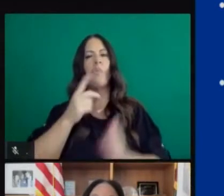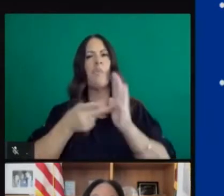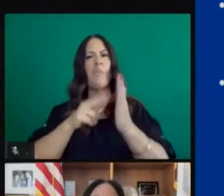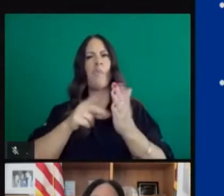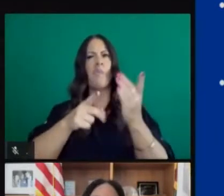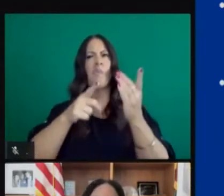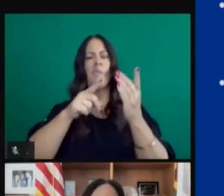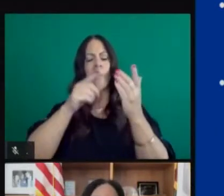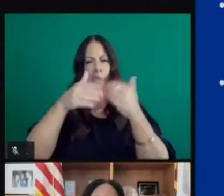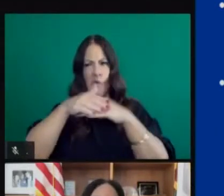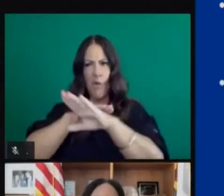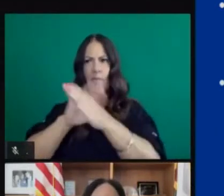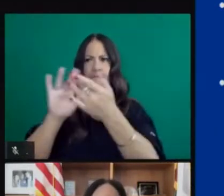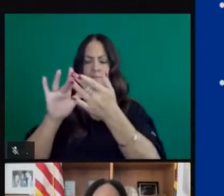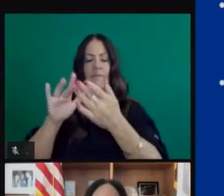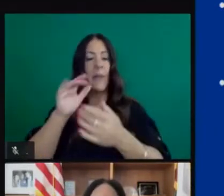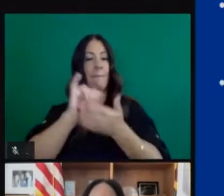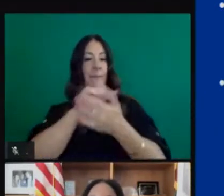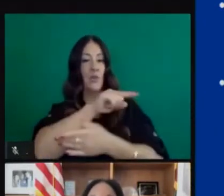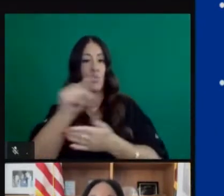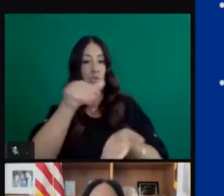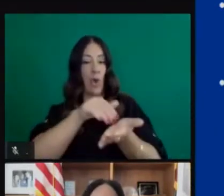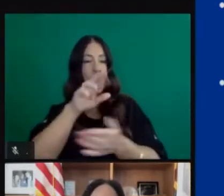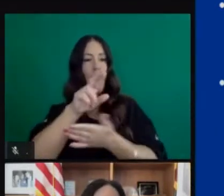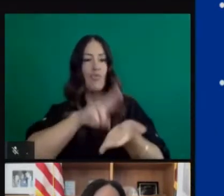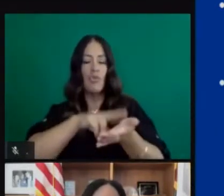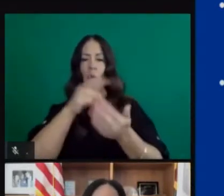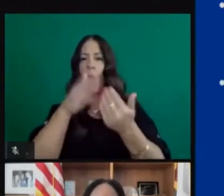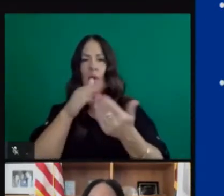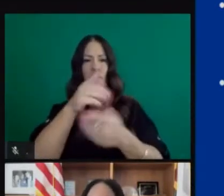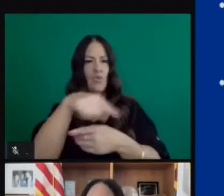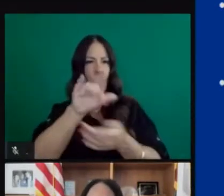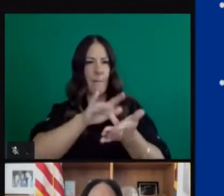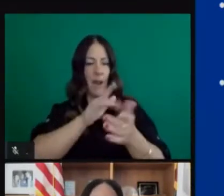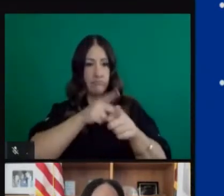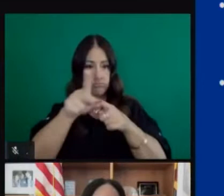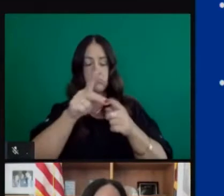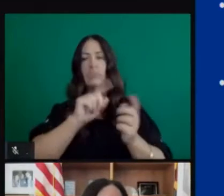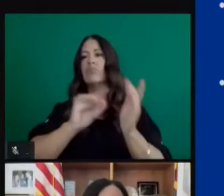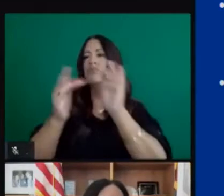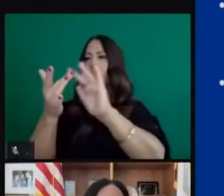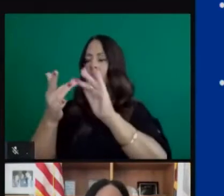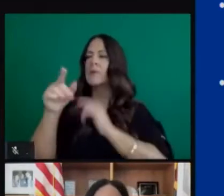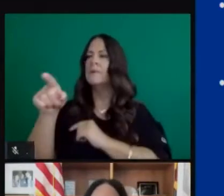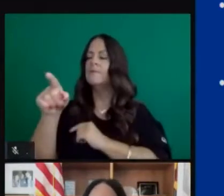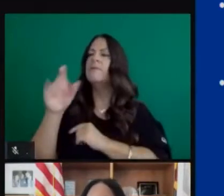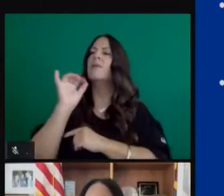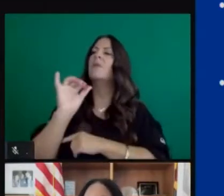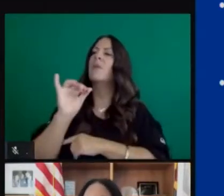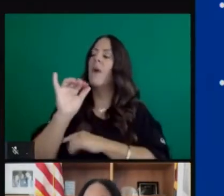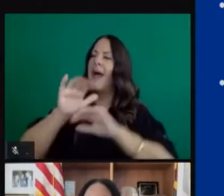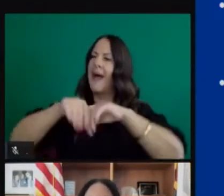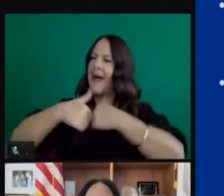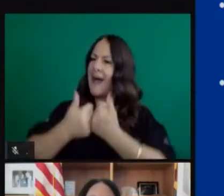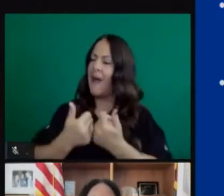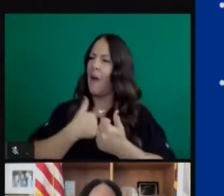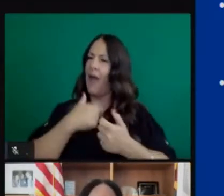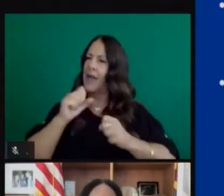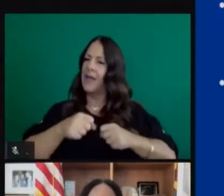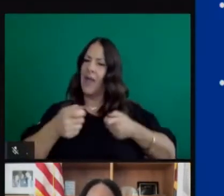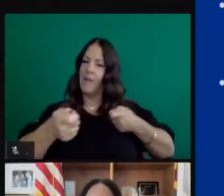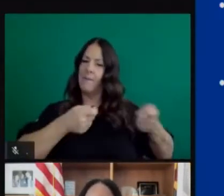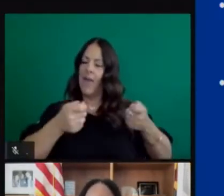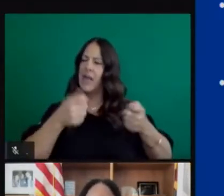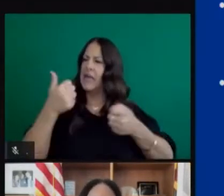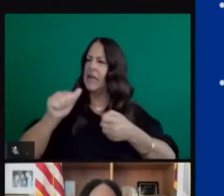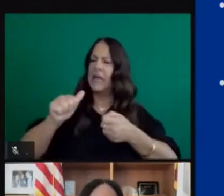to acesaware.org and learn how to develop a trauma-informed practice, the